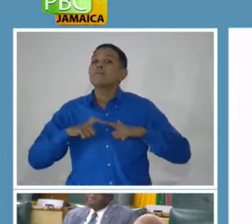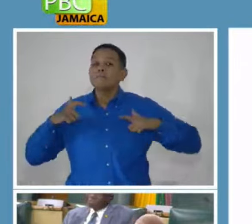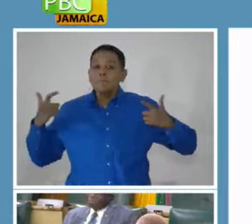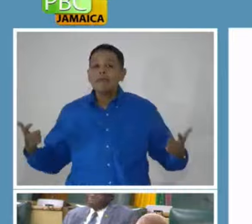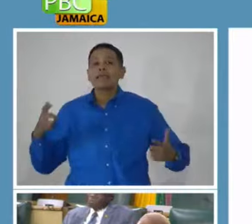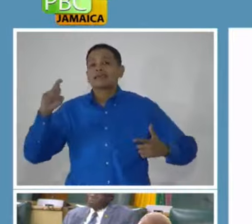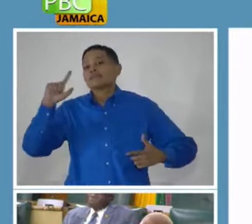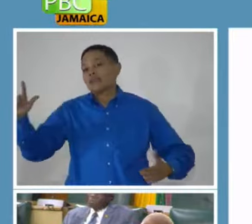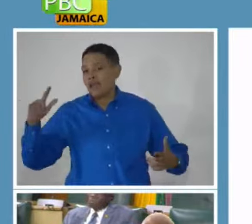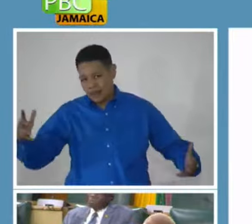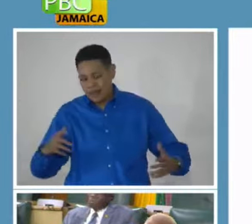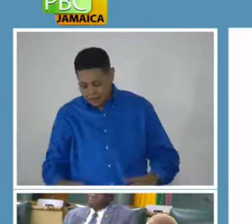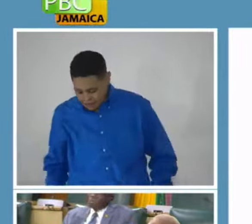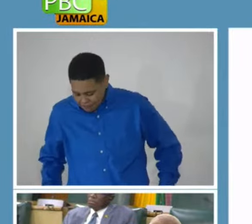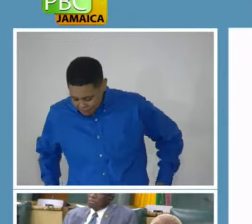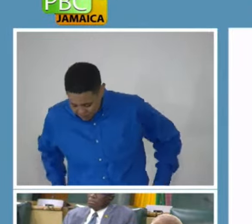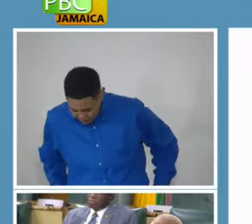deal.